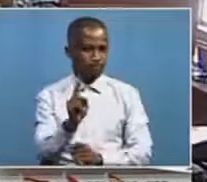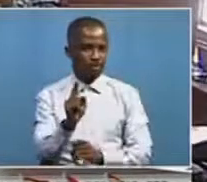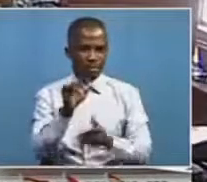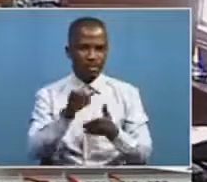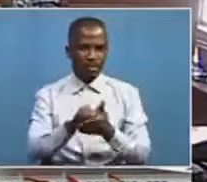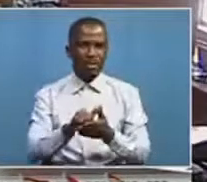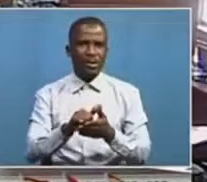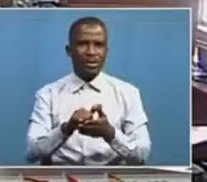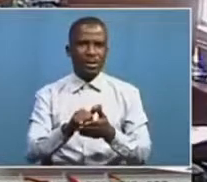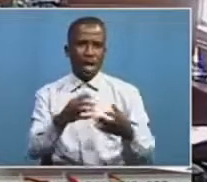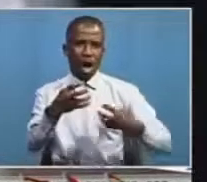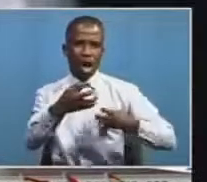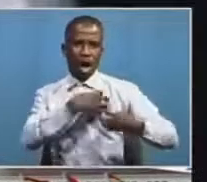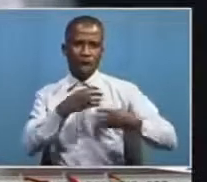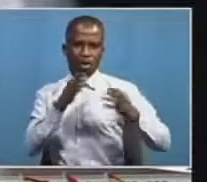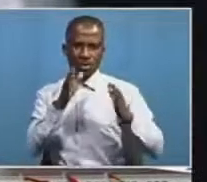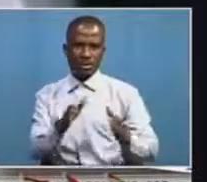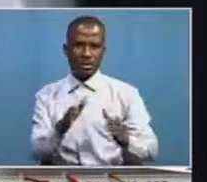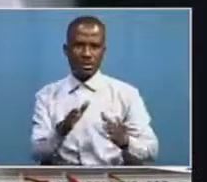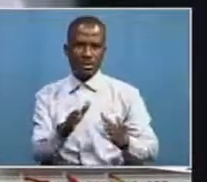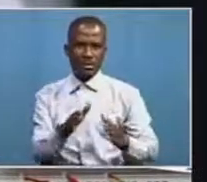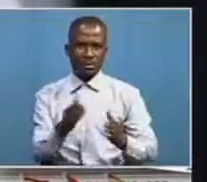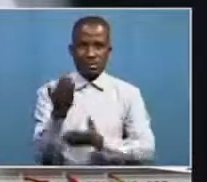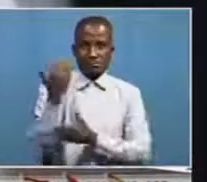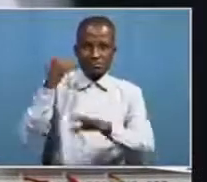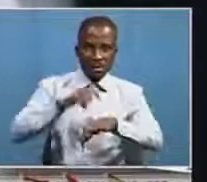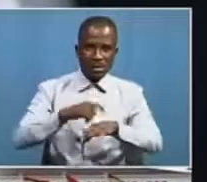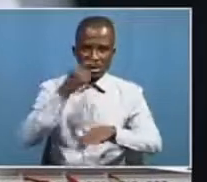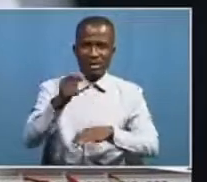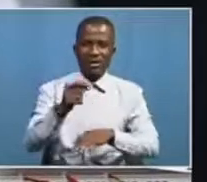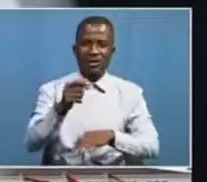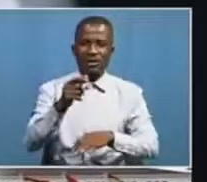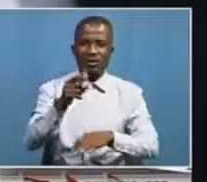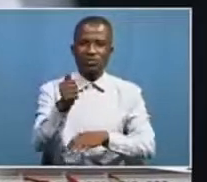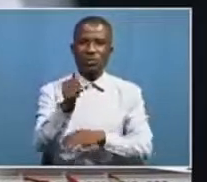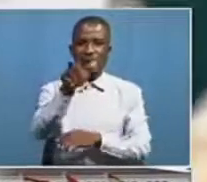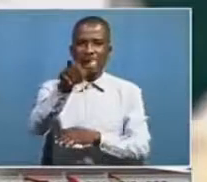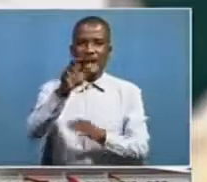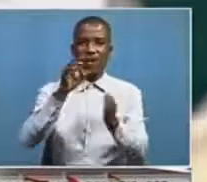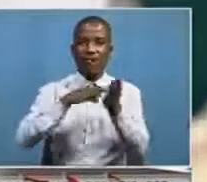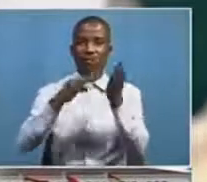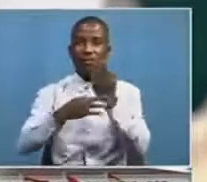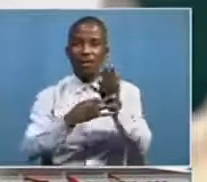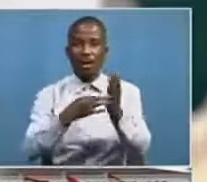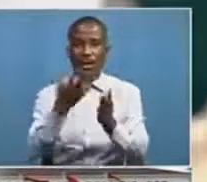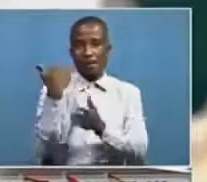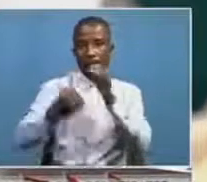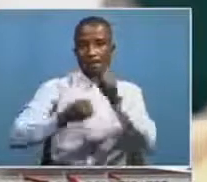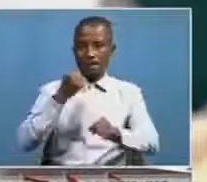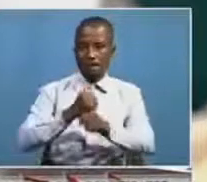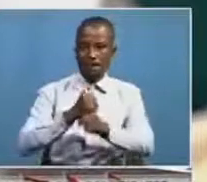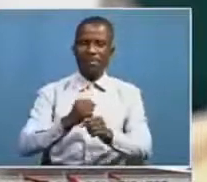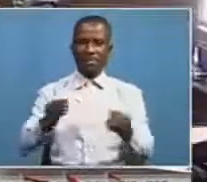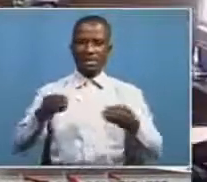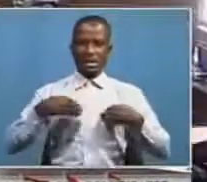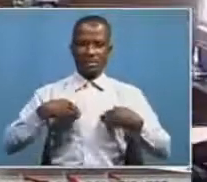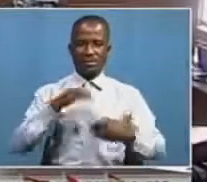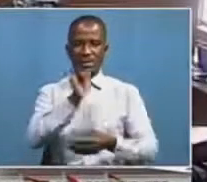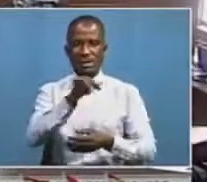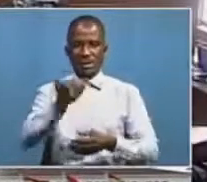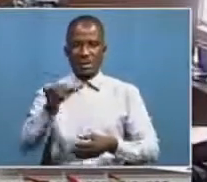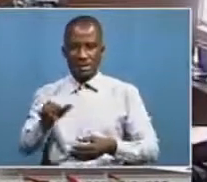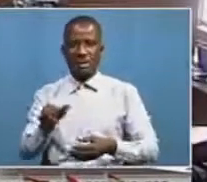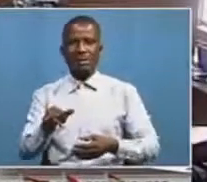that the petitioner in his closing address filed on 23rd of February 2021 admitted the similarity in the instant